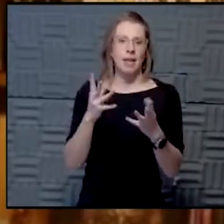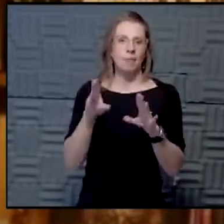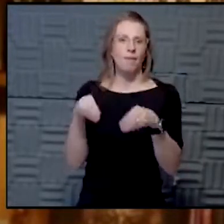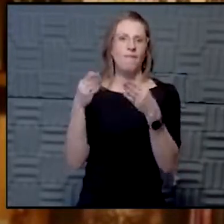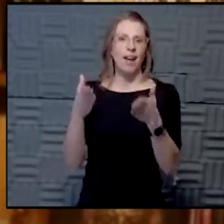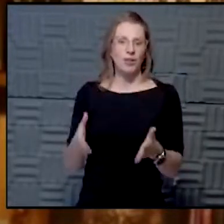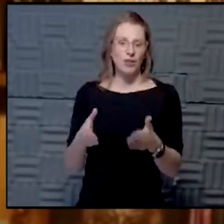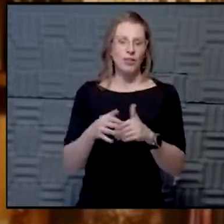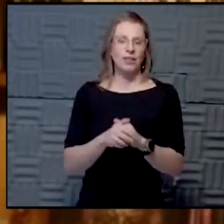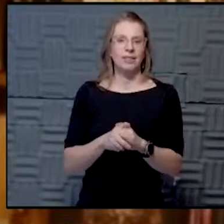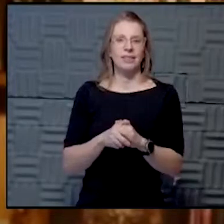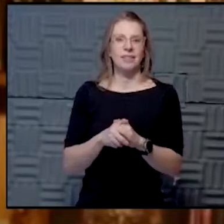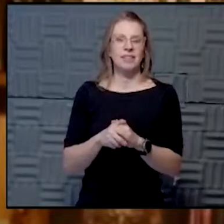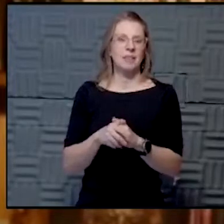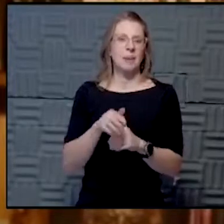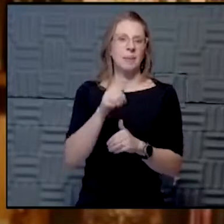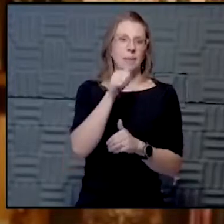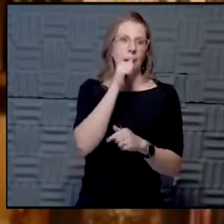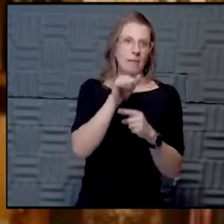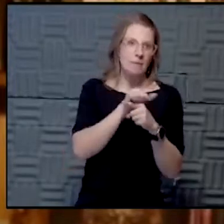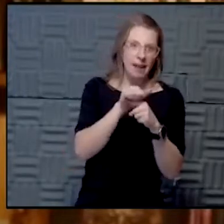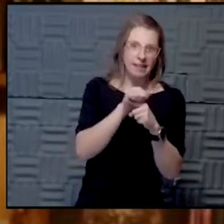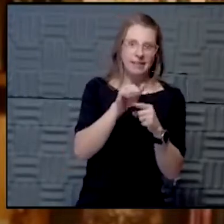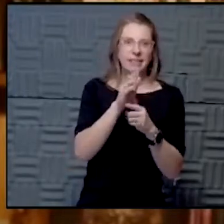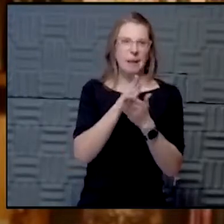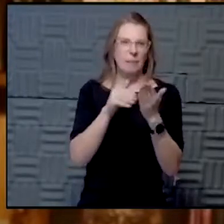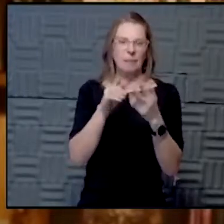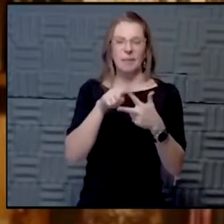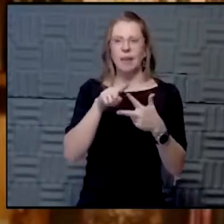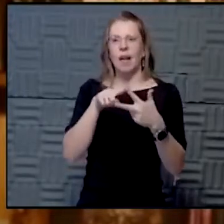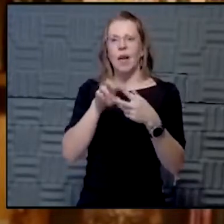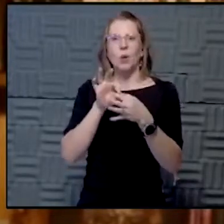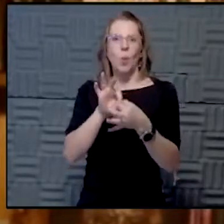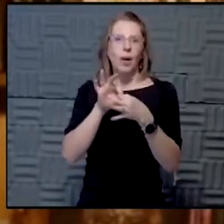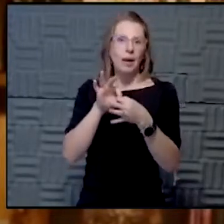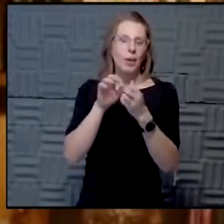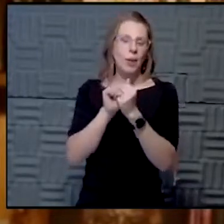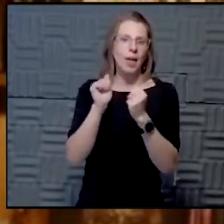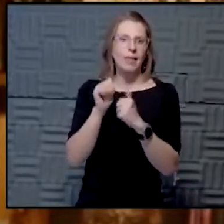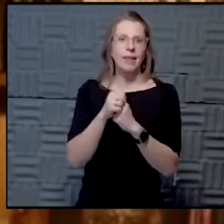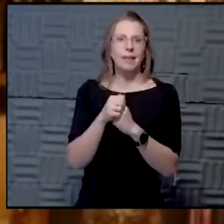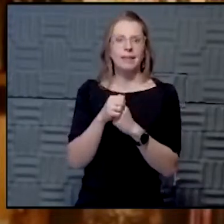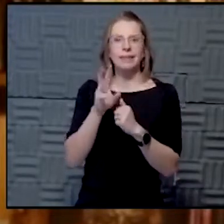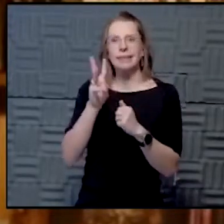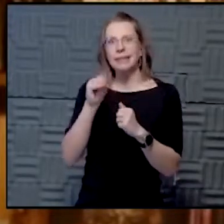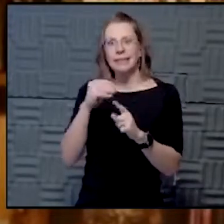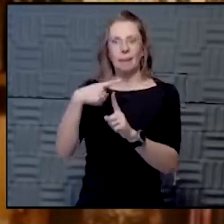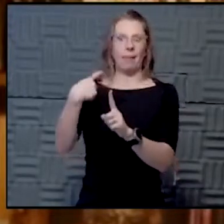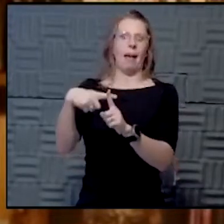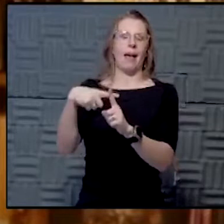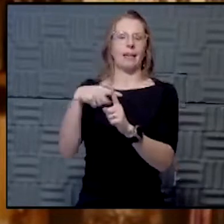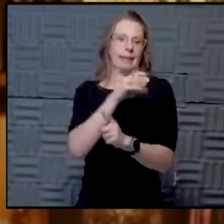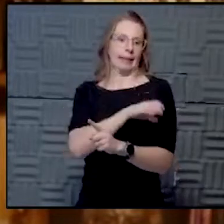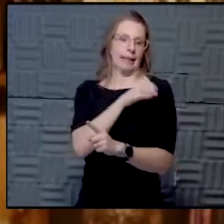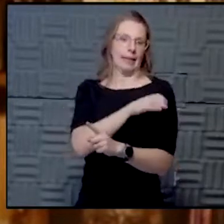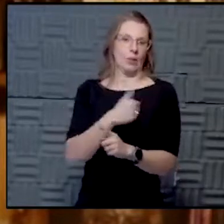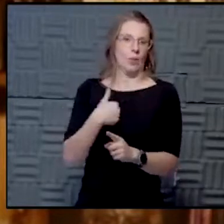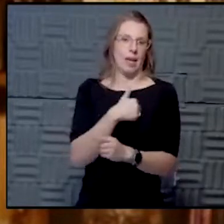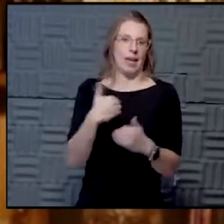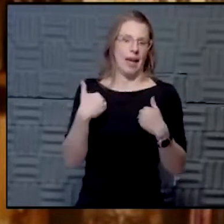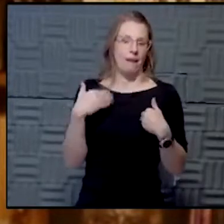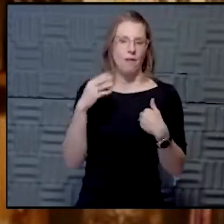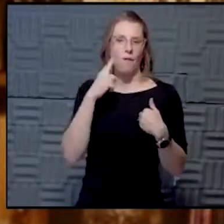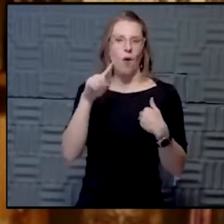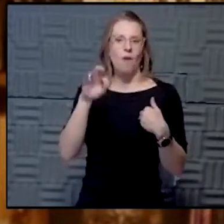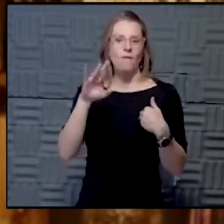different settings, from private practice to coordinating with, the 60 plus clinicians we have in the Frontline